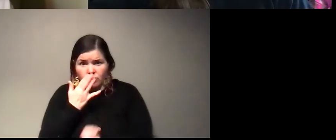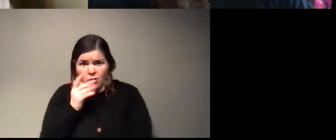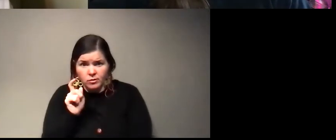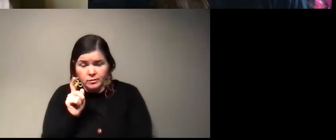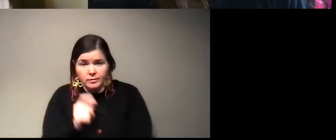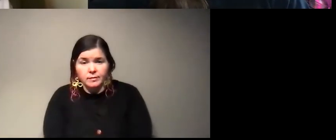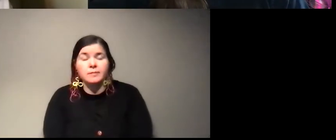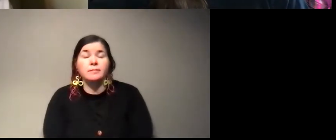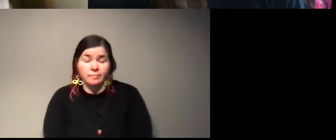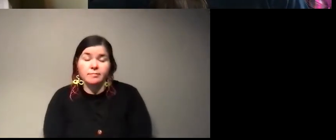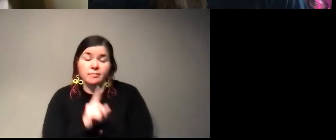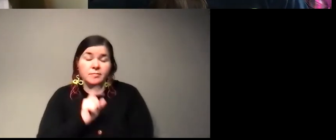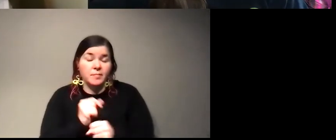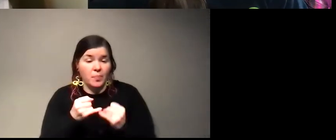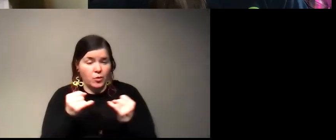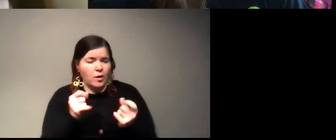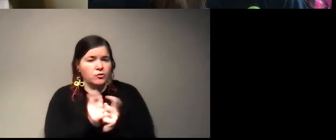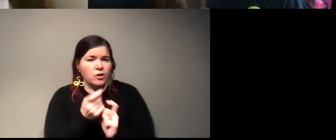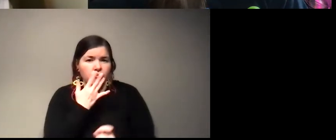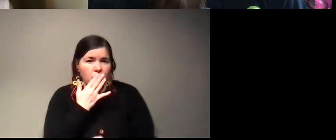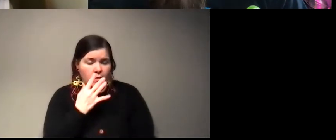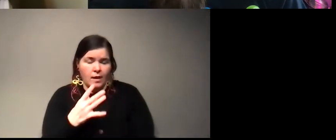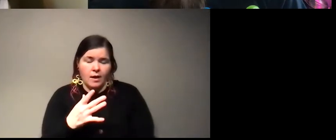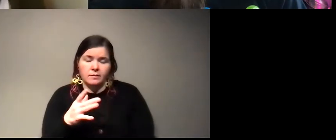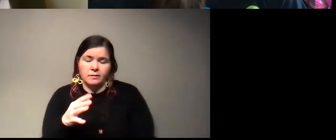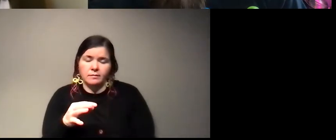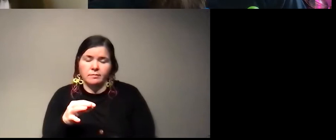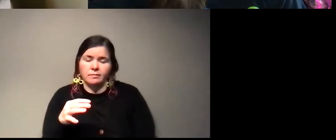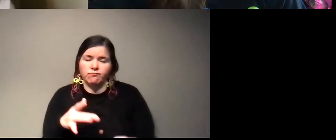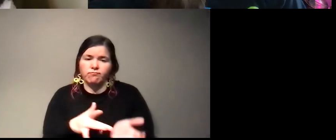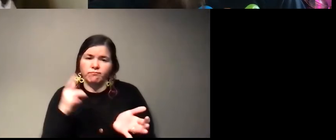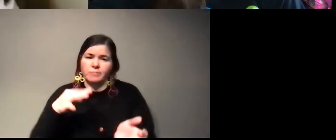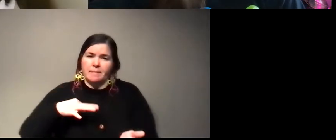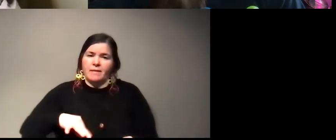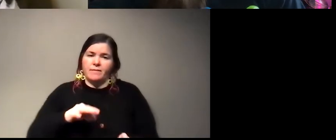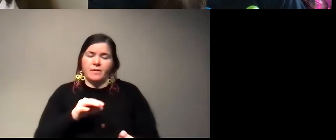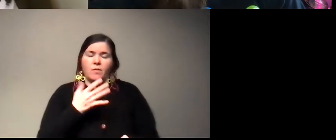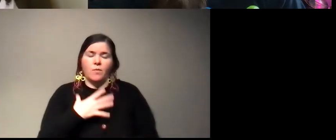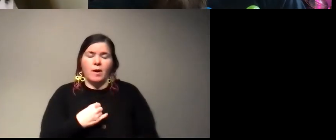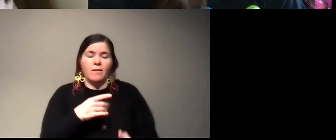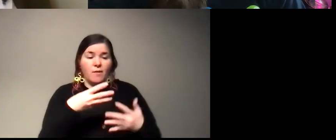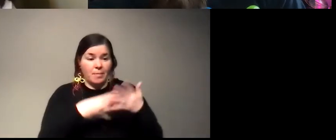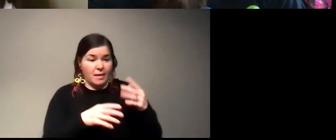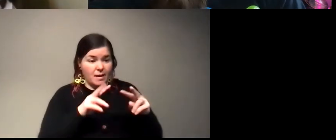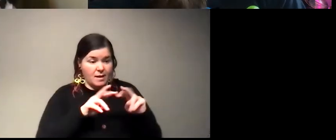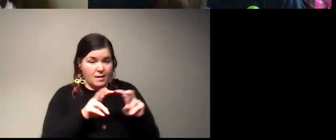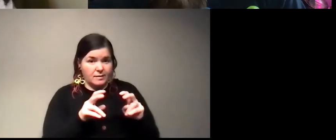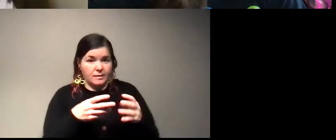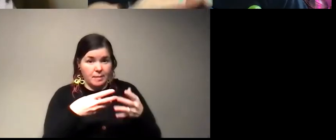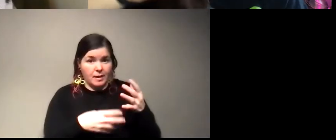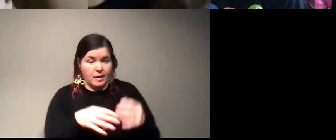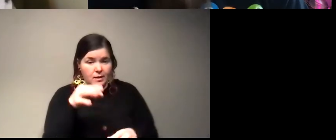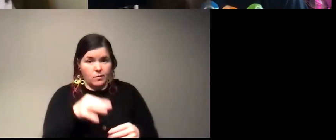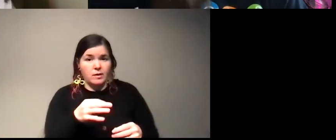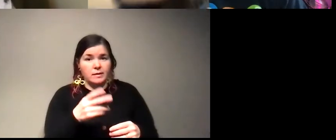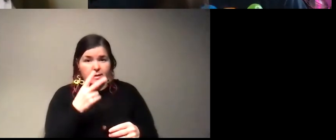the thread does change colors. So that's a perk of it being white. So when I was doing blood analysis, if you dip the thread in a little bit of blood, you could kind of watch the